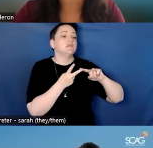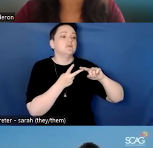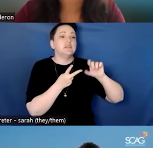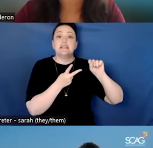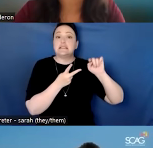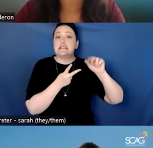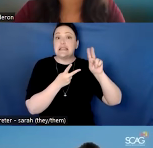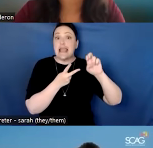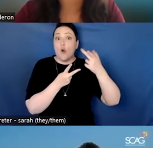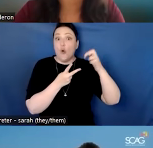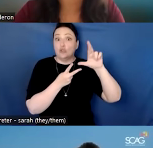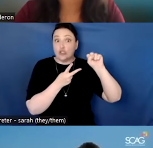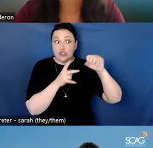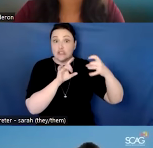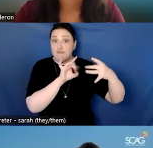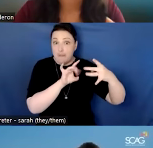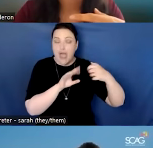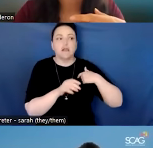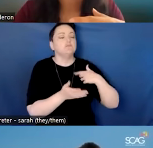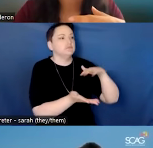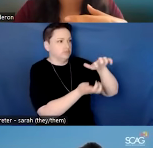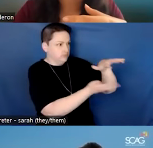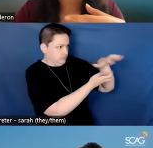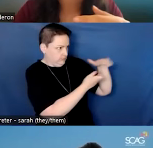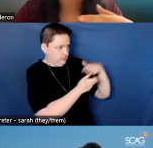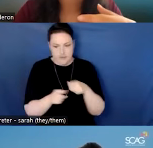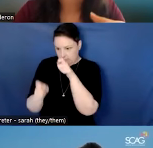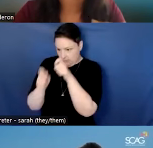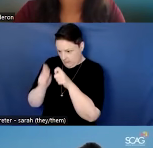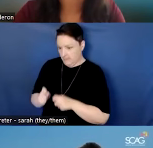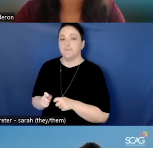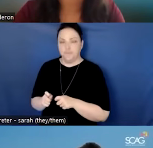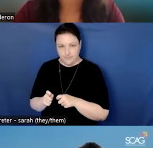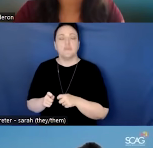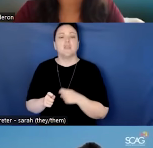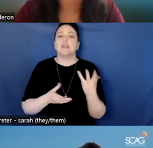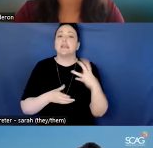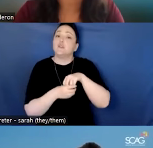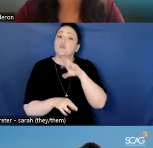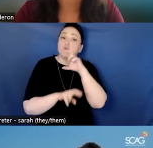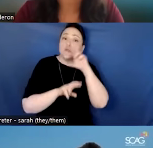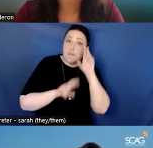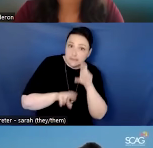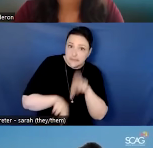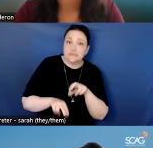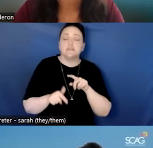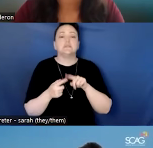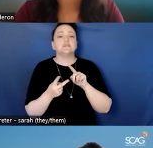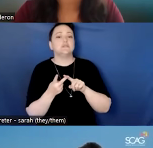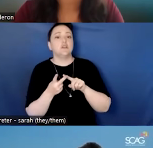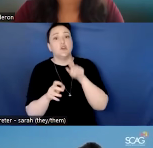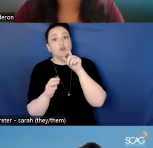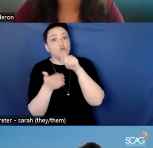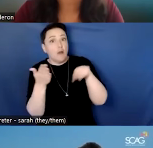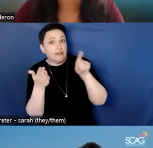more of a continuation of the draft. It'll include response to comments, any corrections and additions to